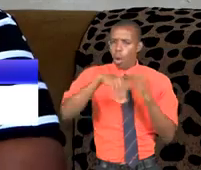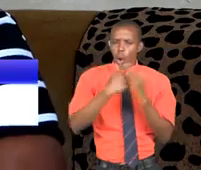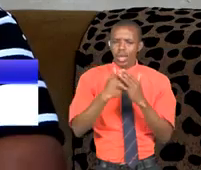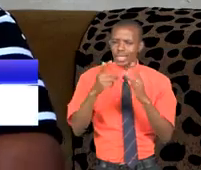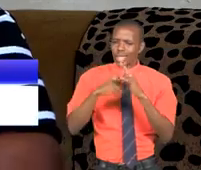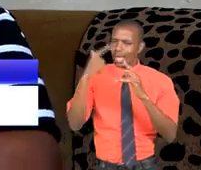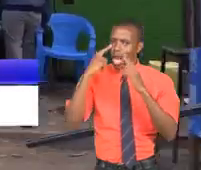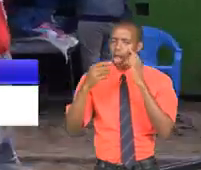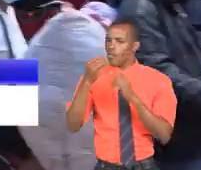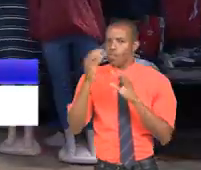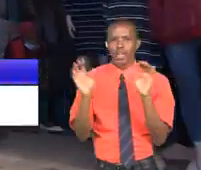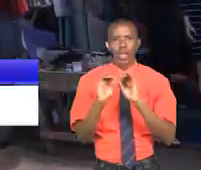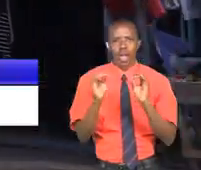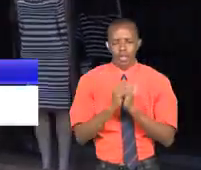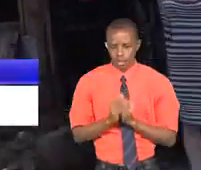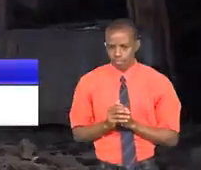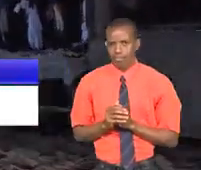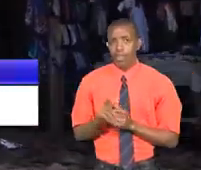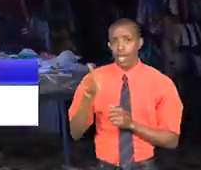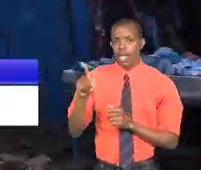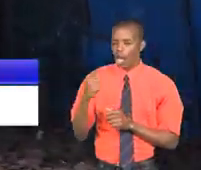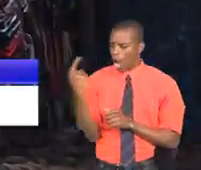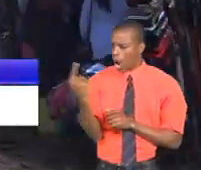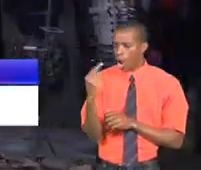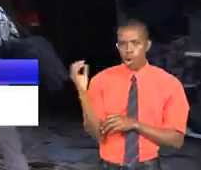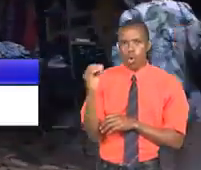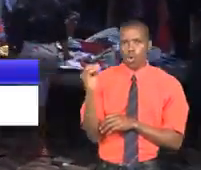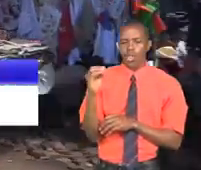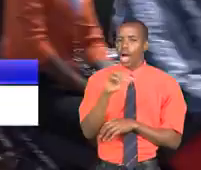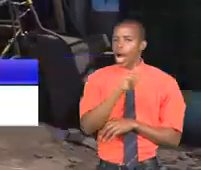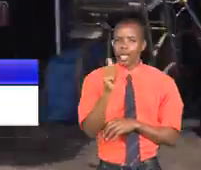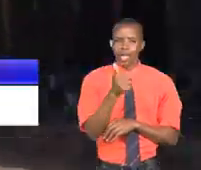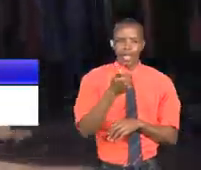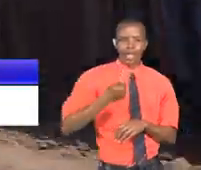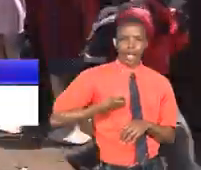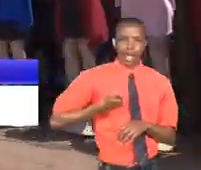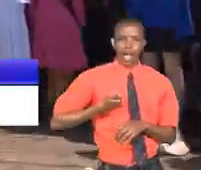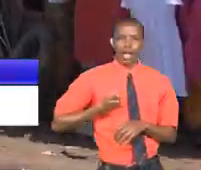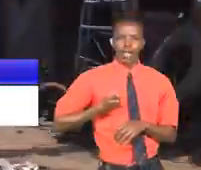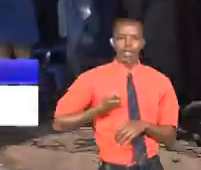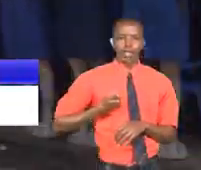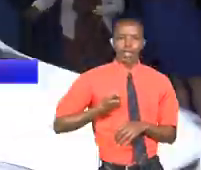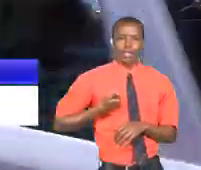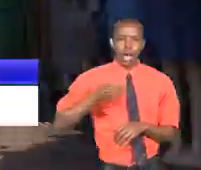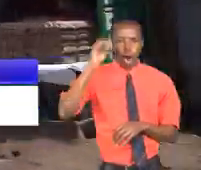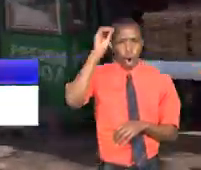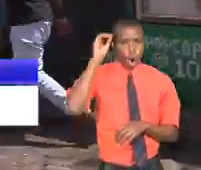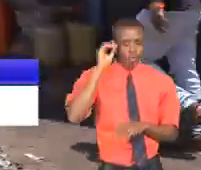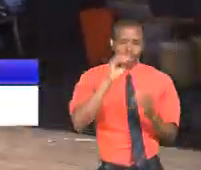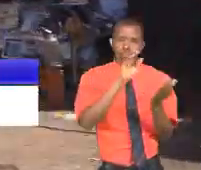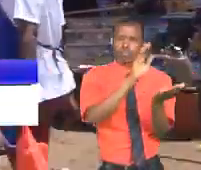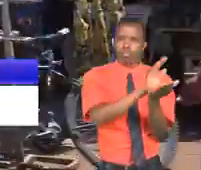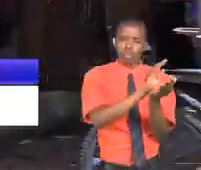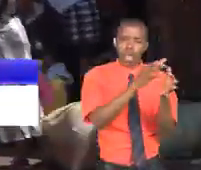hata tukukura. Halima is not alone in this. John, not a real name, and Wilson often came to stay with the family in